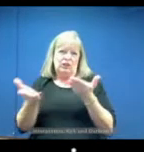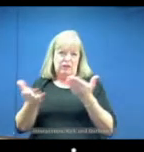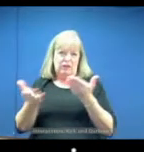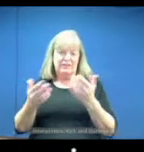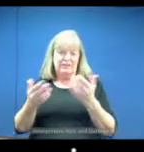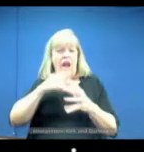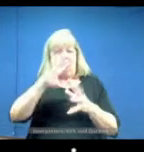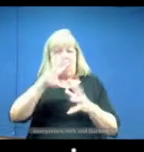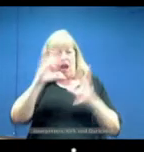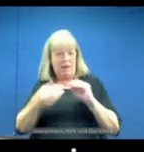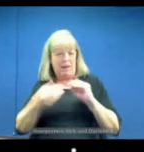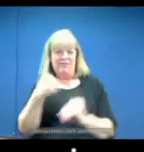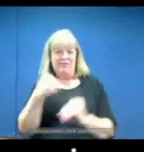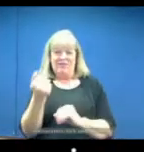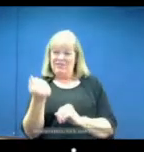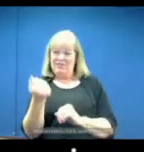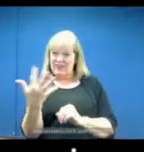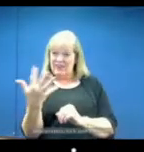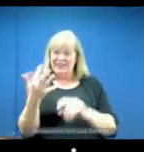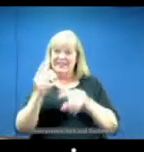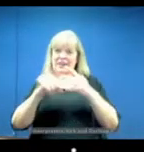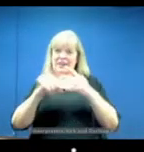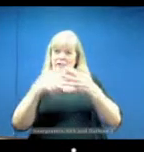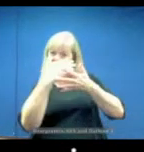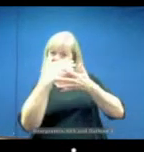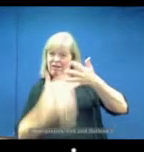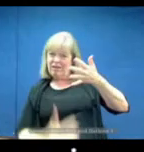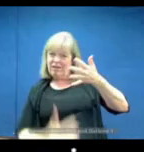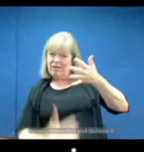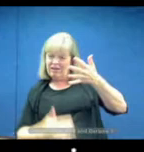advocacy services under the umbrella of ADLAS.